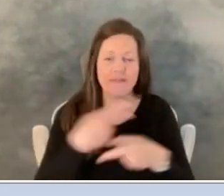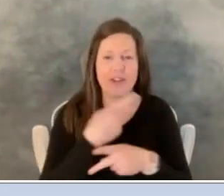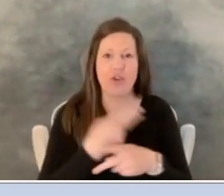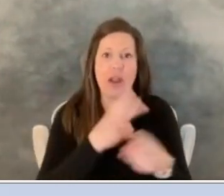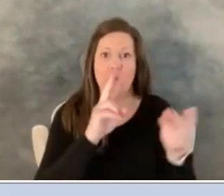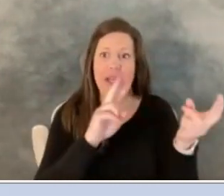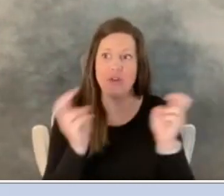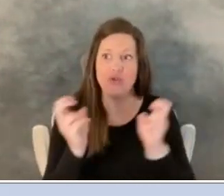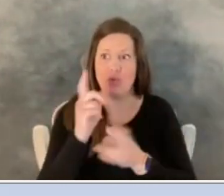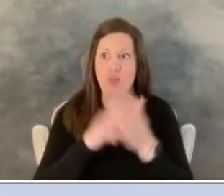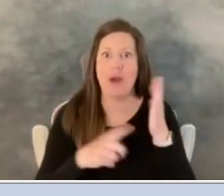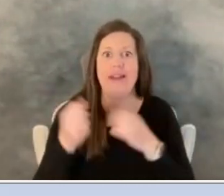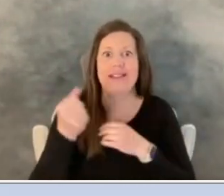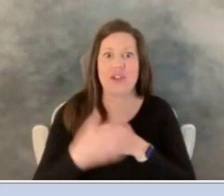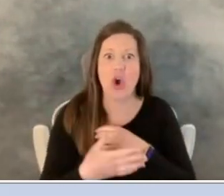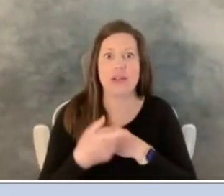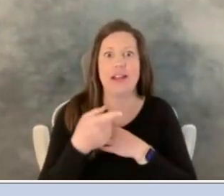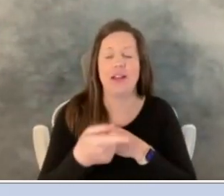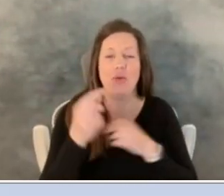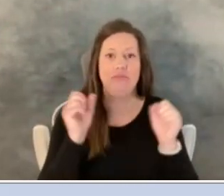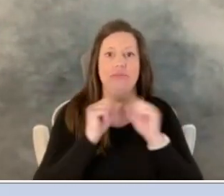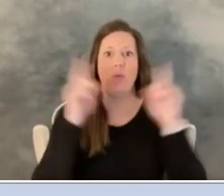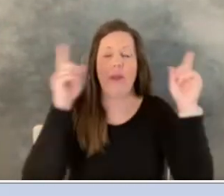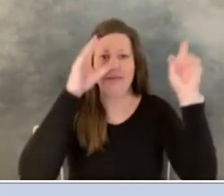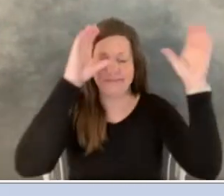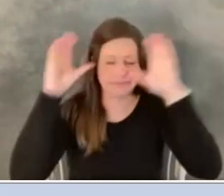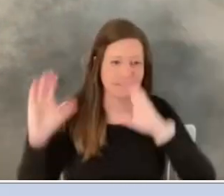the insomnia. And all of them